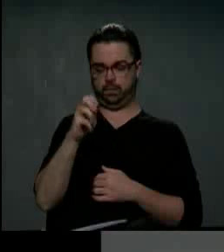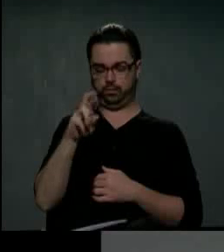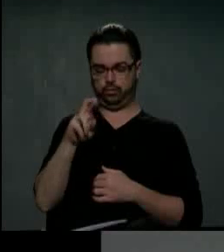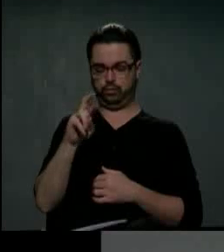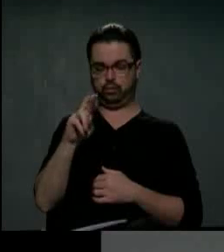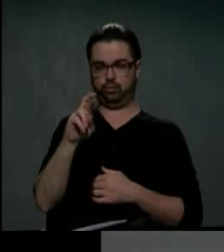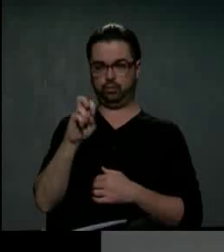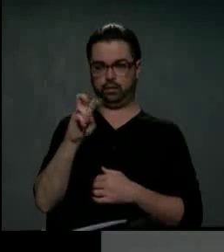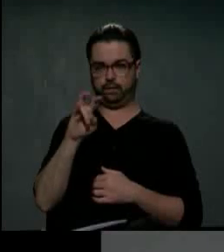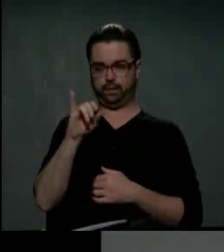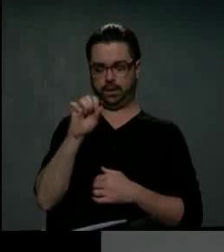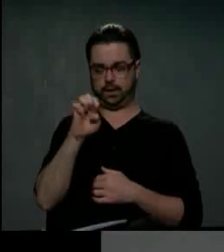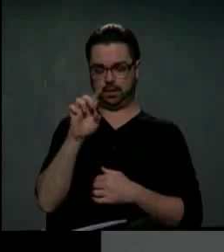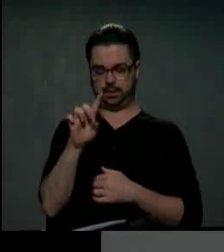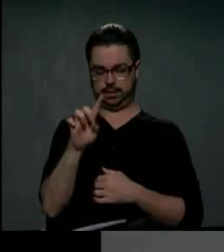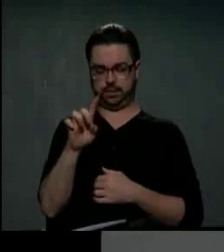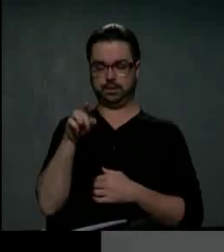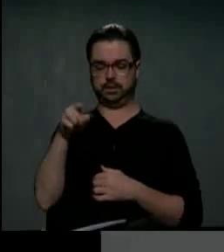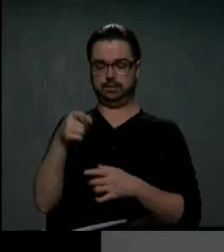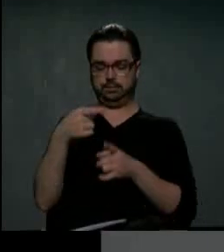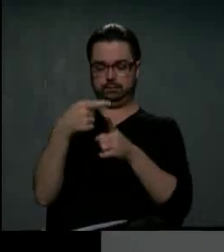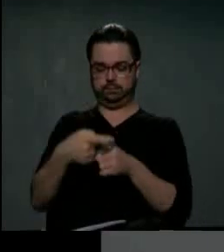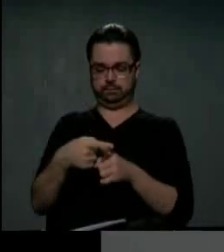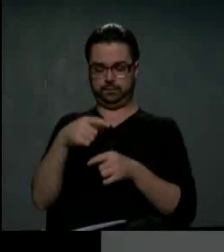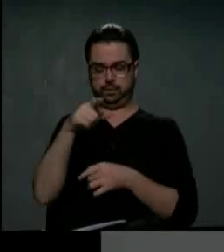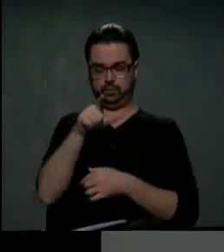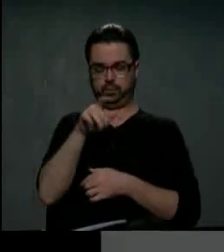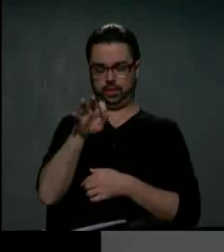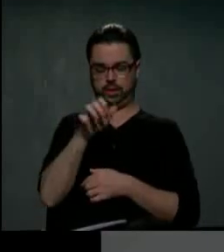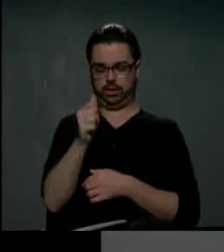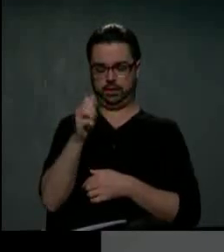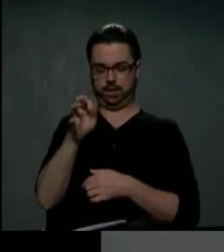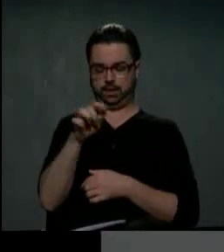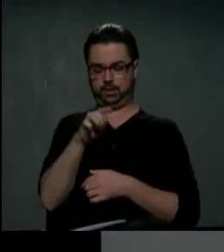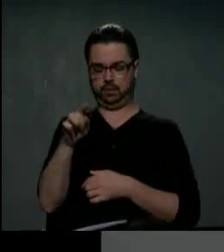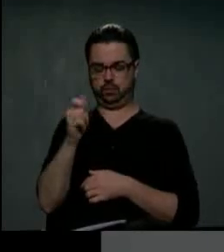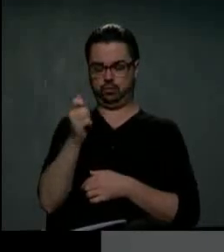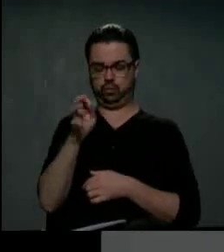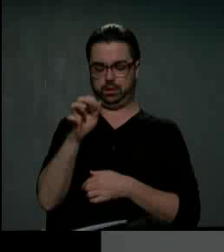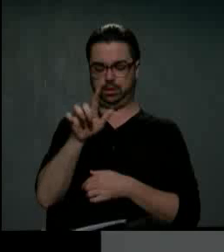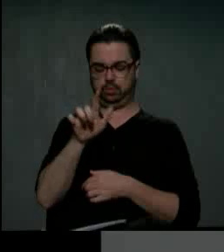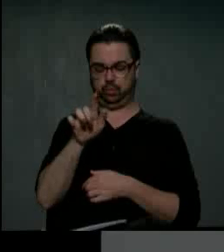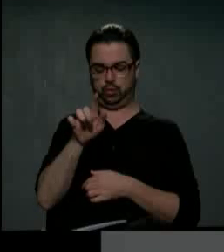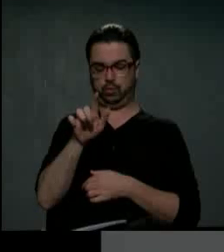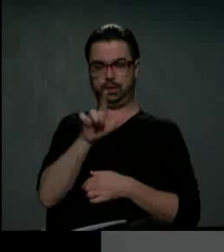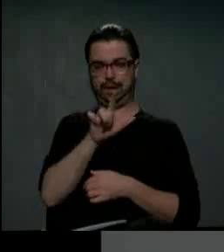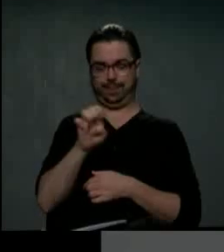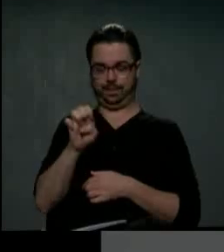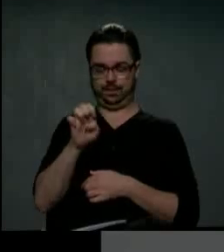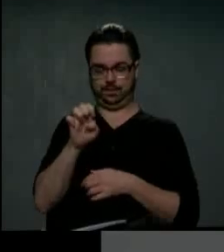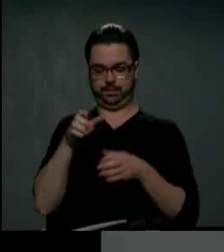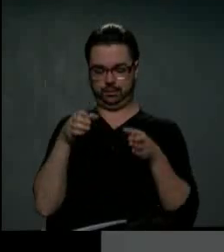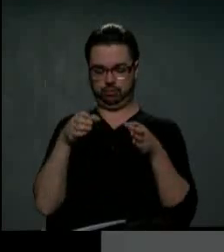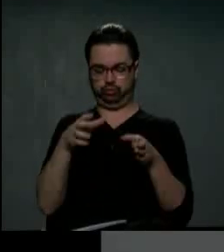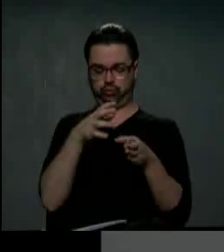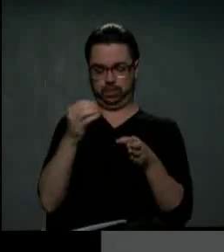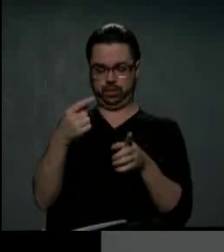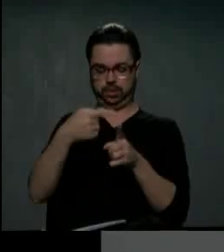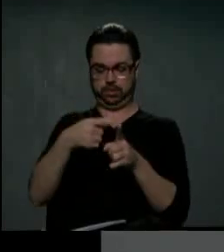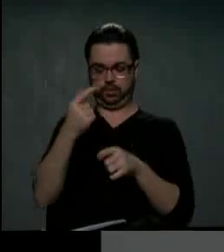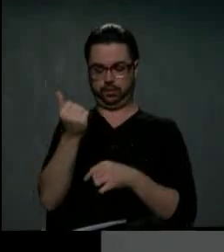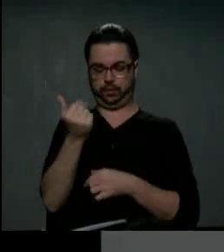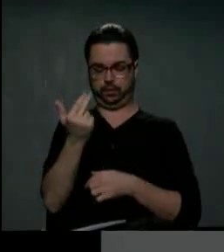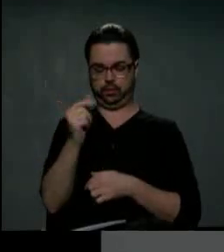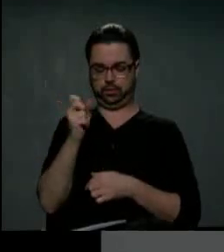Boulevard. The applicant submitted a request dated June 27, 2018, requesting deferral of this item to the August 9, 2018 public